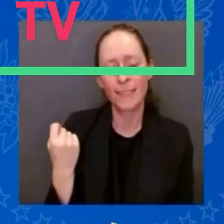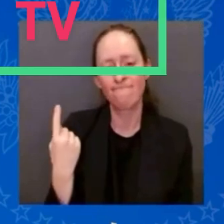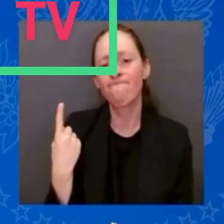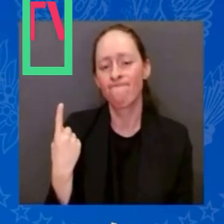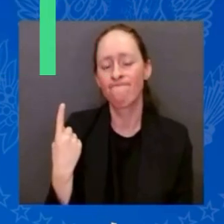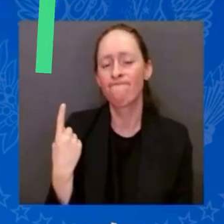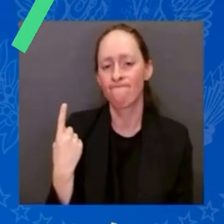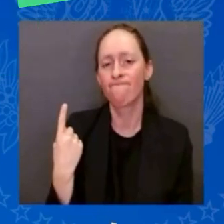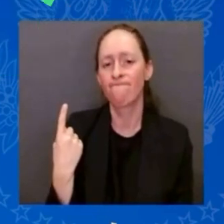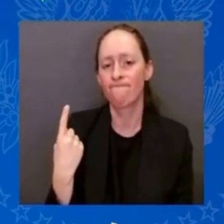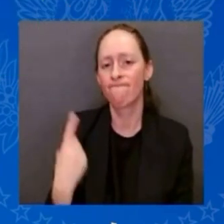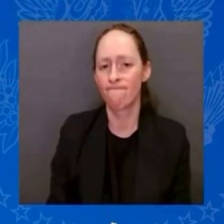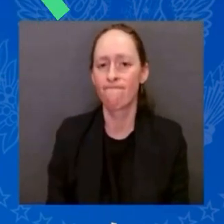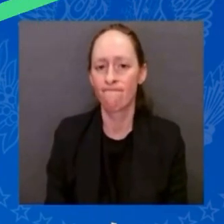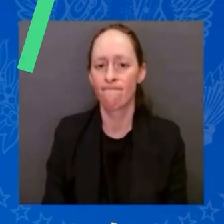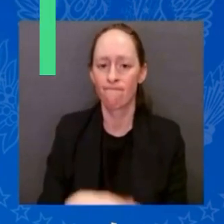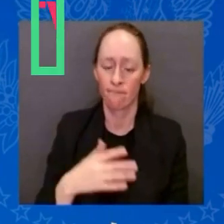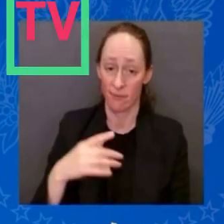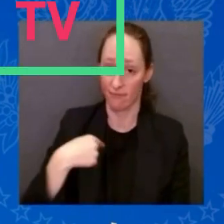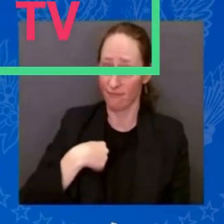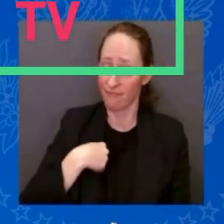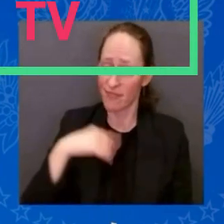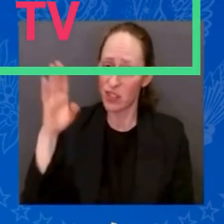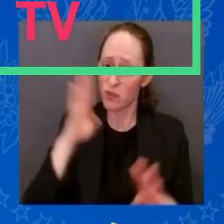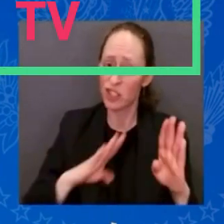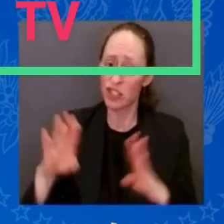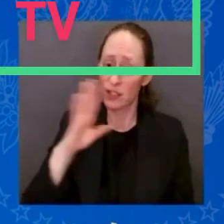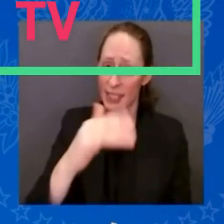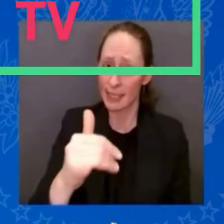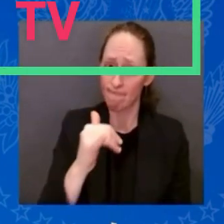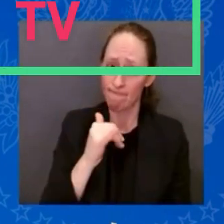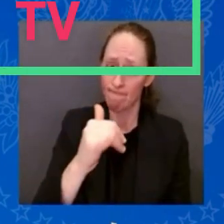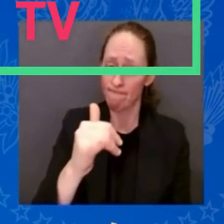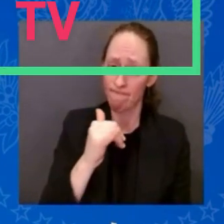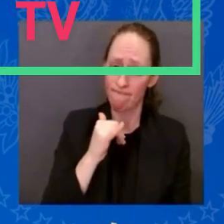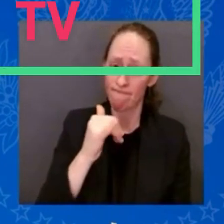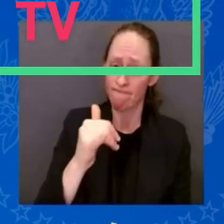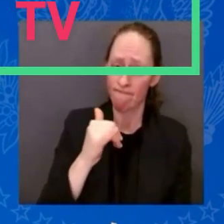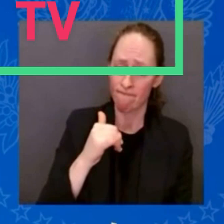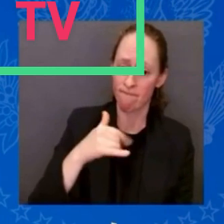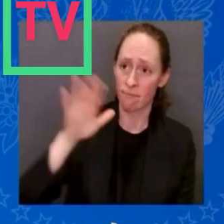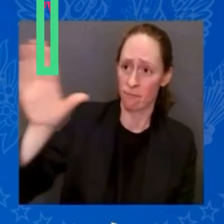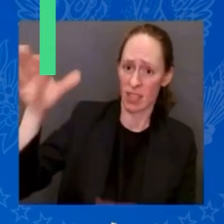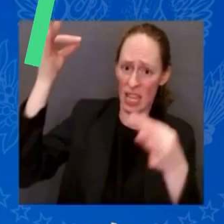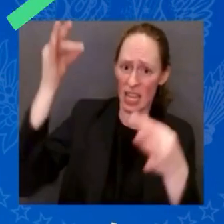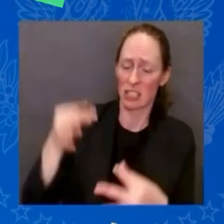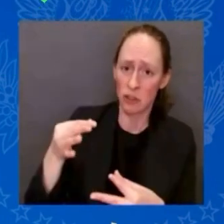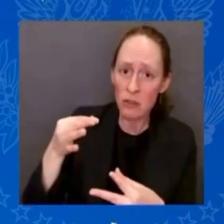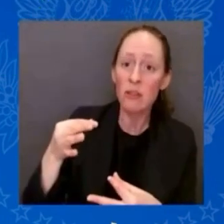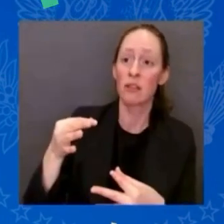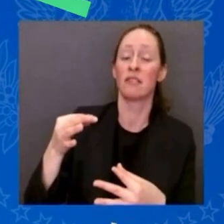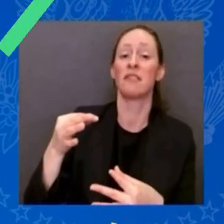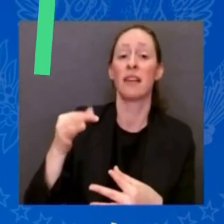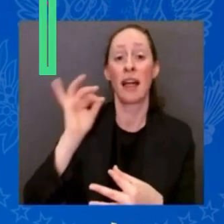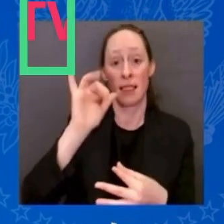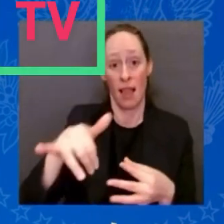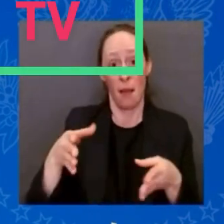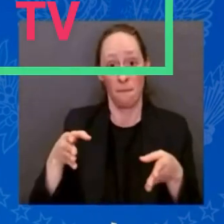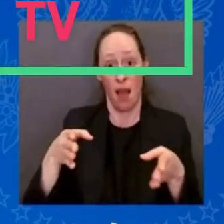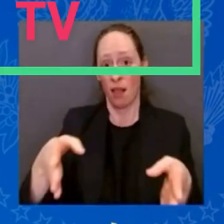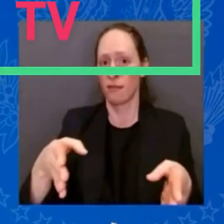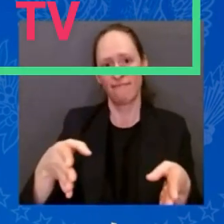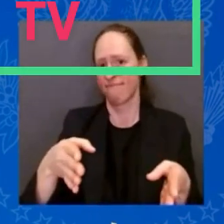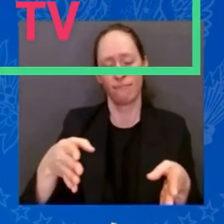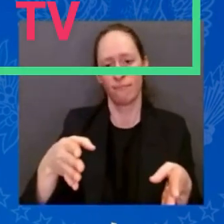And I'm concerned about it. But today's decision has closed one path. Now we're going to pursue another. I'm never going to stop fighting for